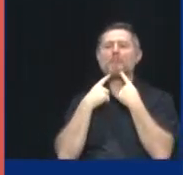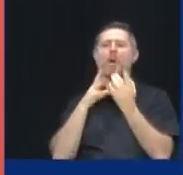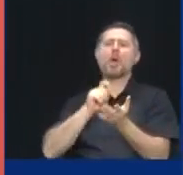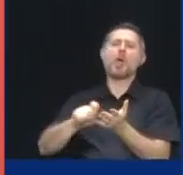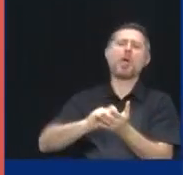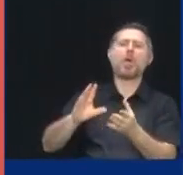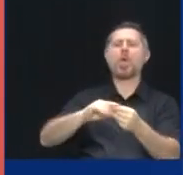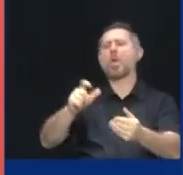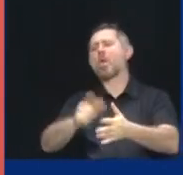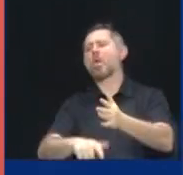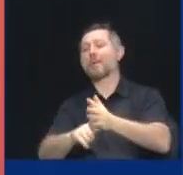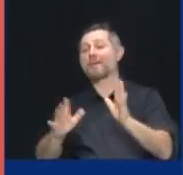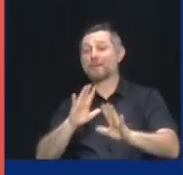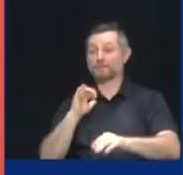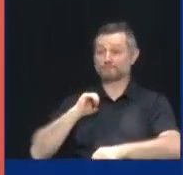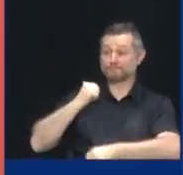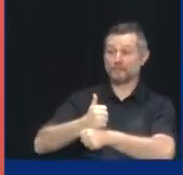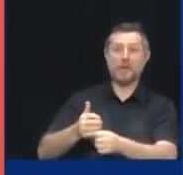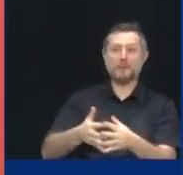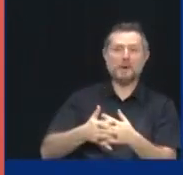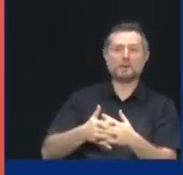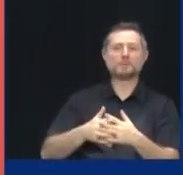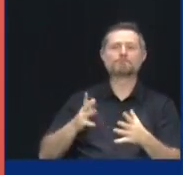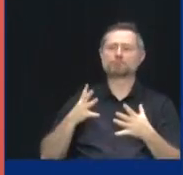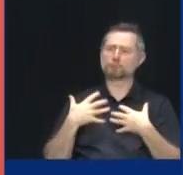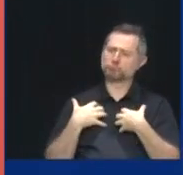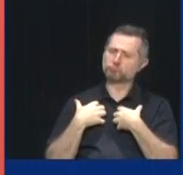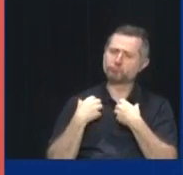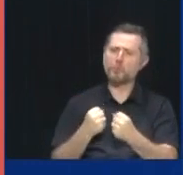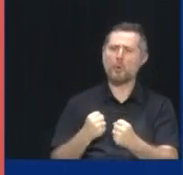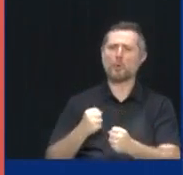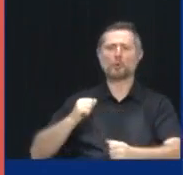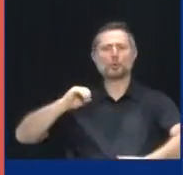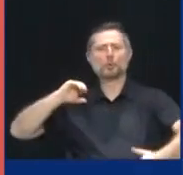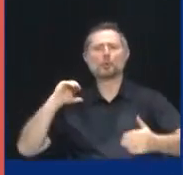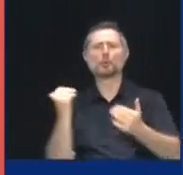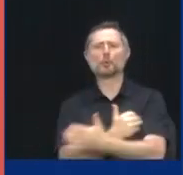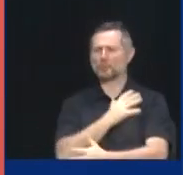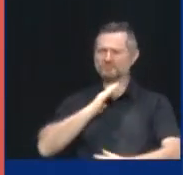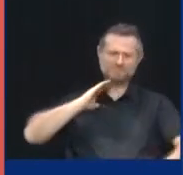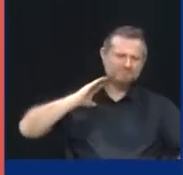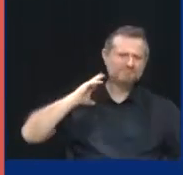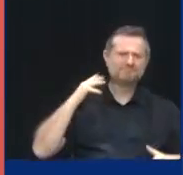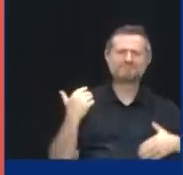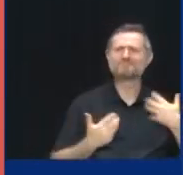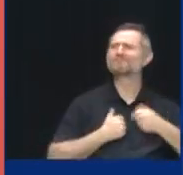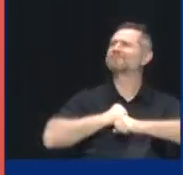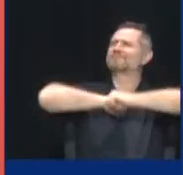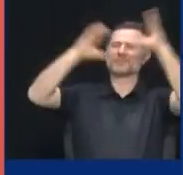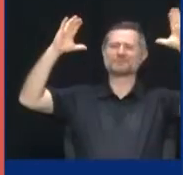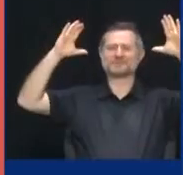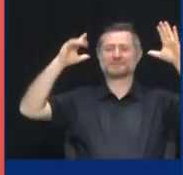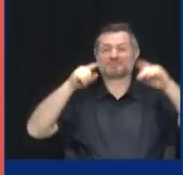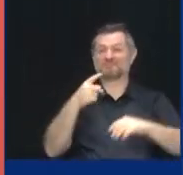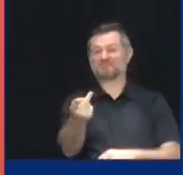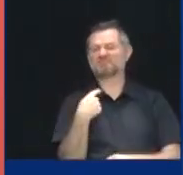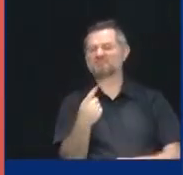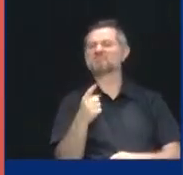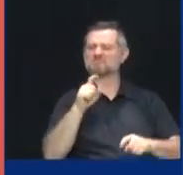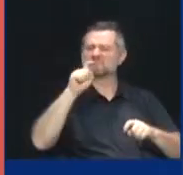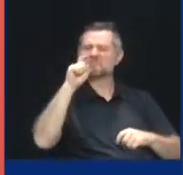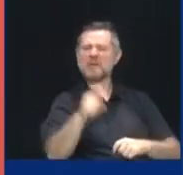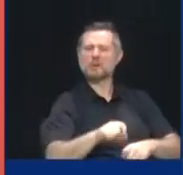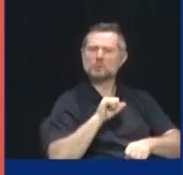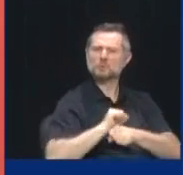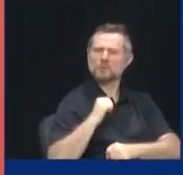set a bold, new, audacious ideal that we had to perfect. They never